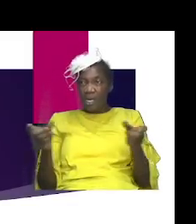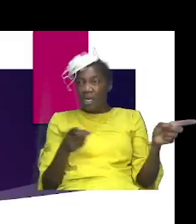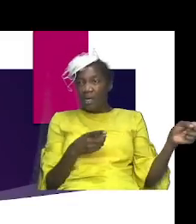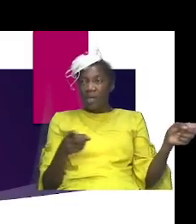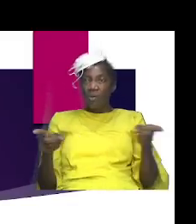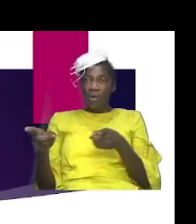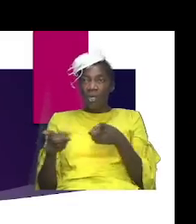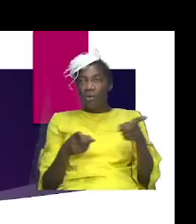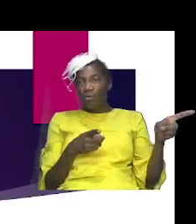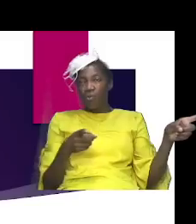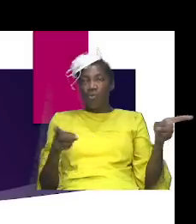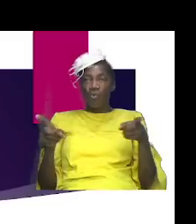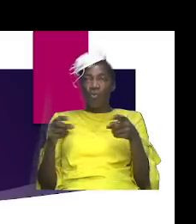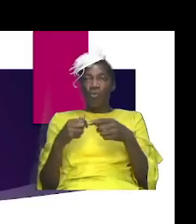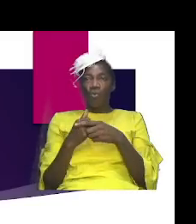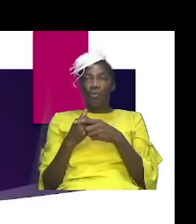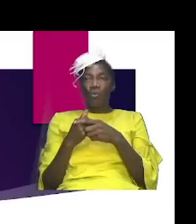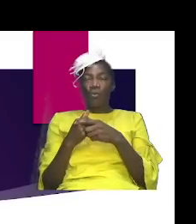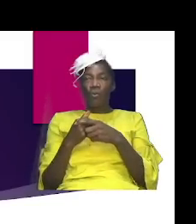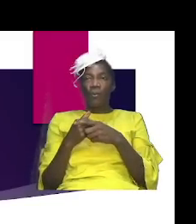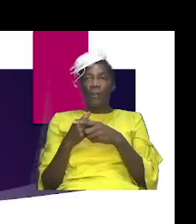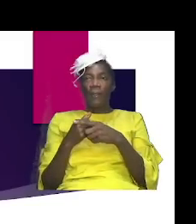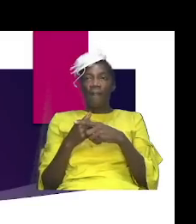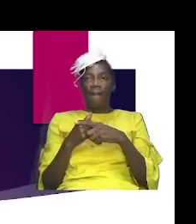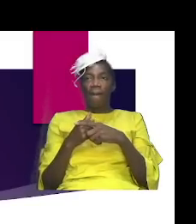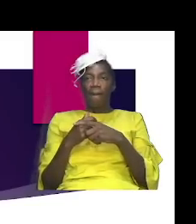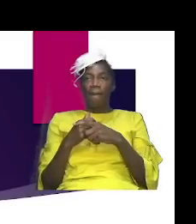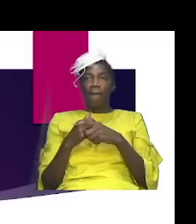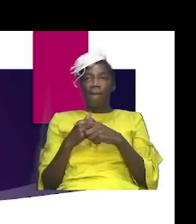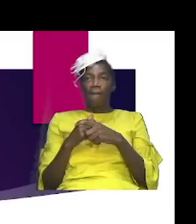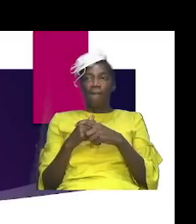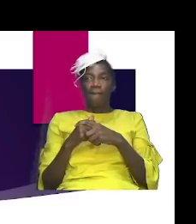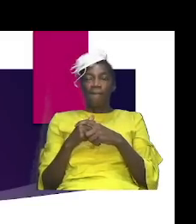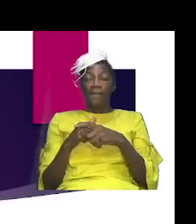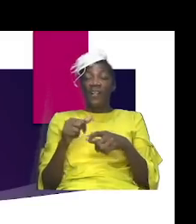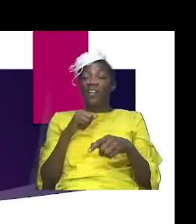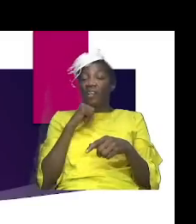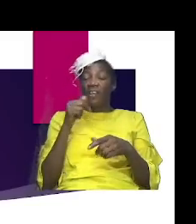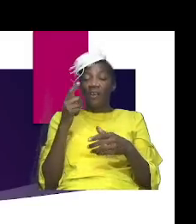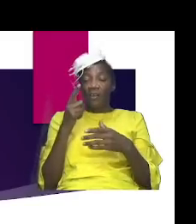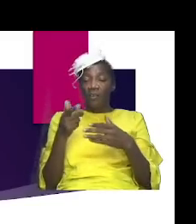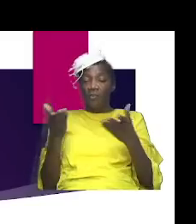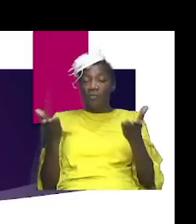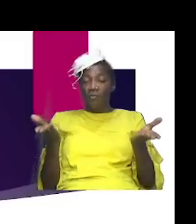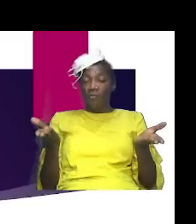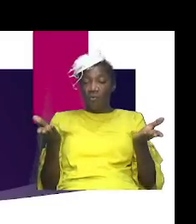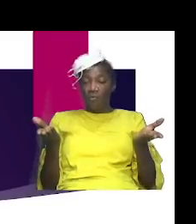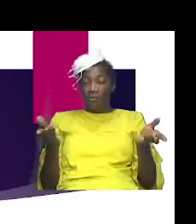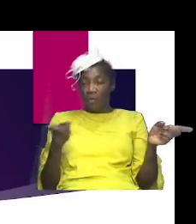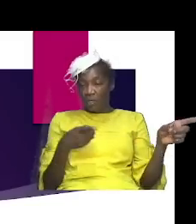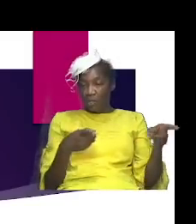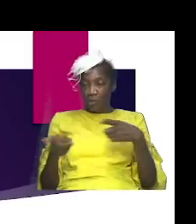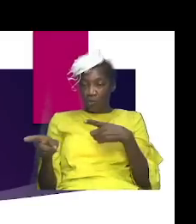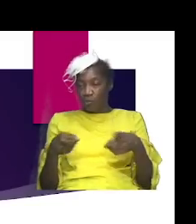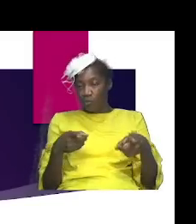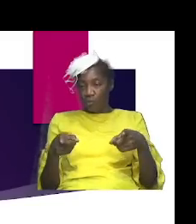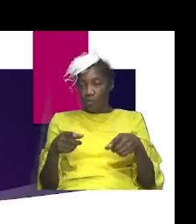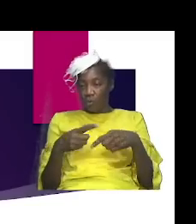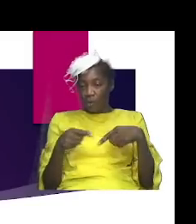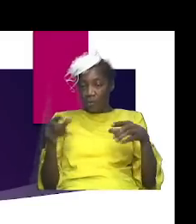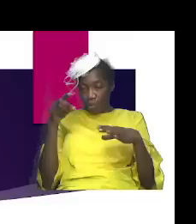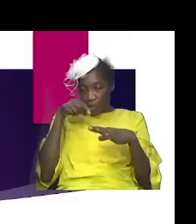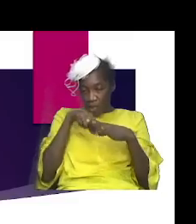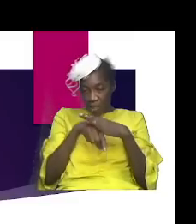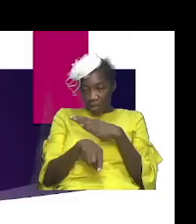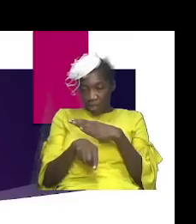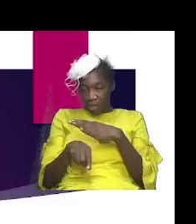do. And he is going to be judging not what we do merely, but he's going to go deeper than